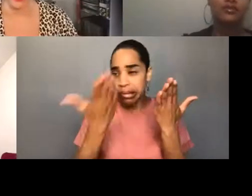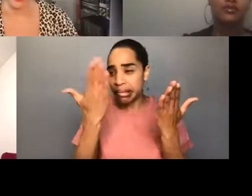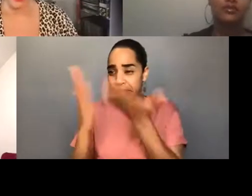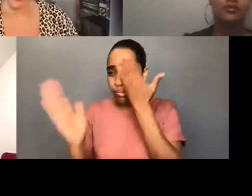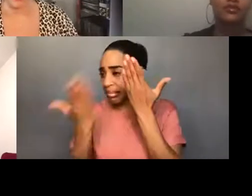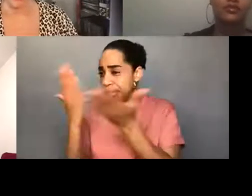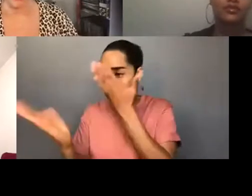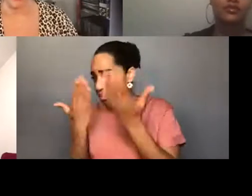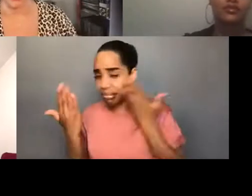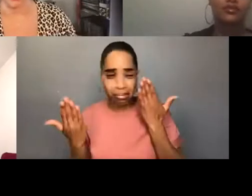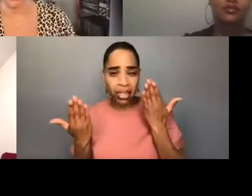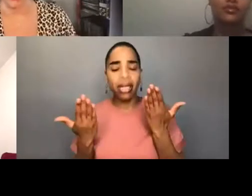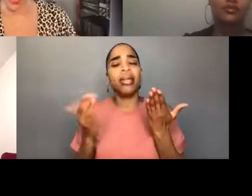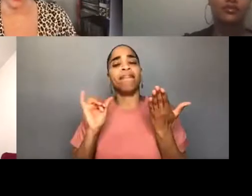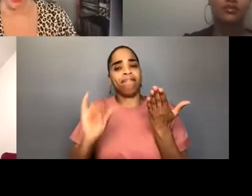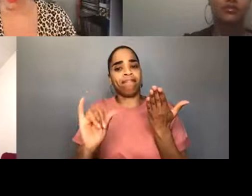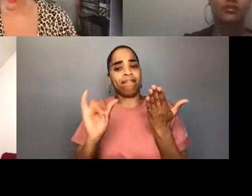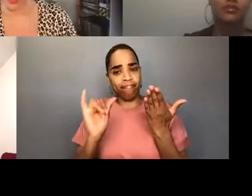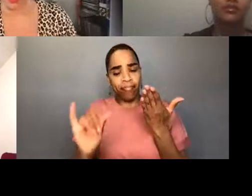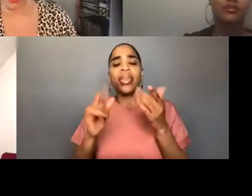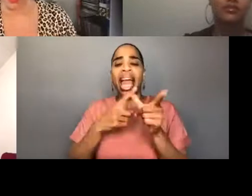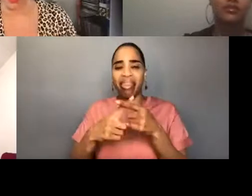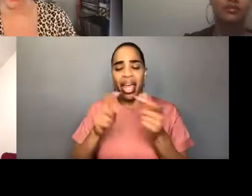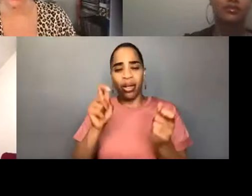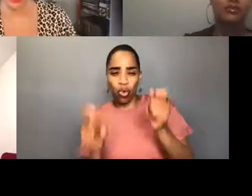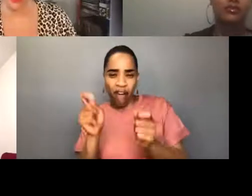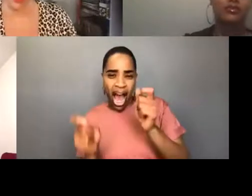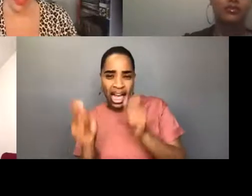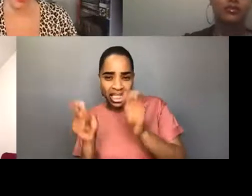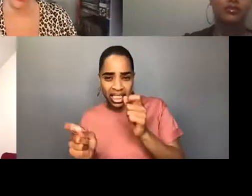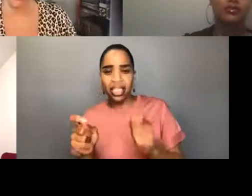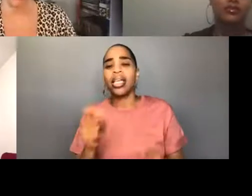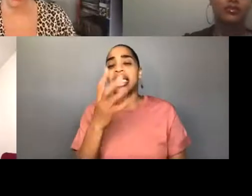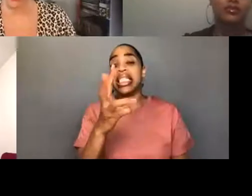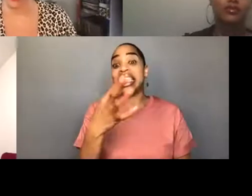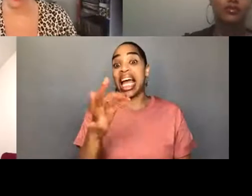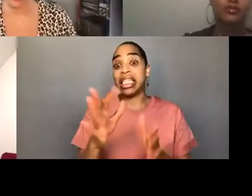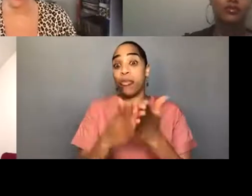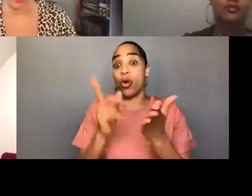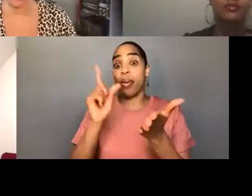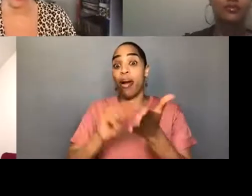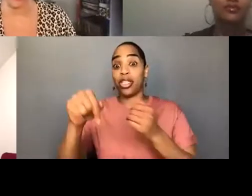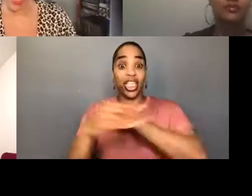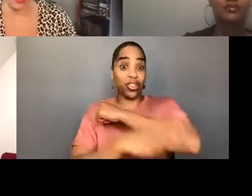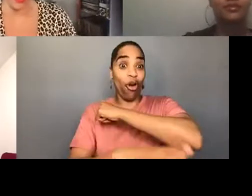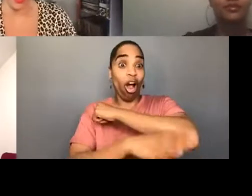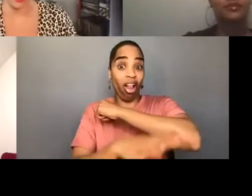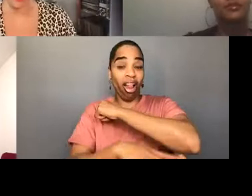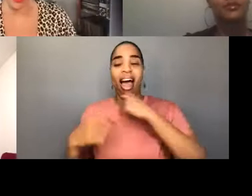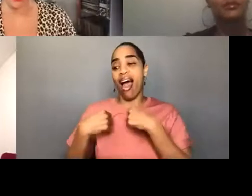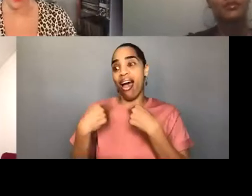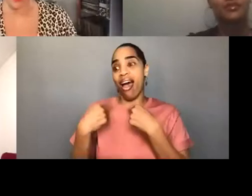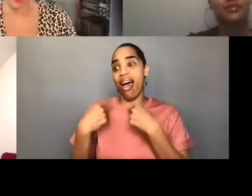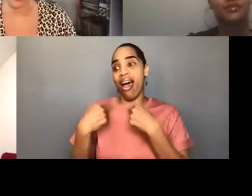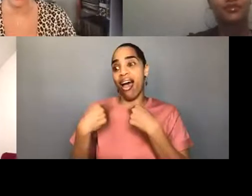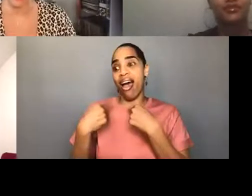then we're revising, we have a 1619 book coming out this fall, and I have been revising